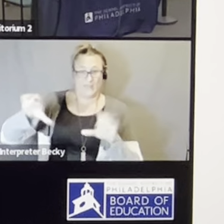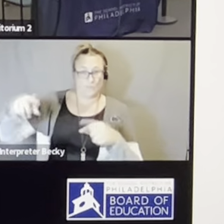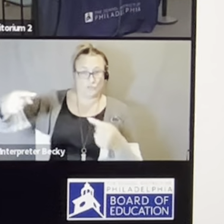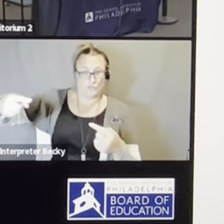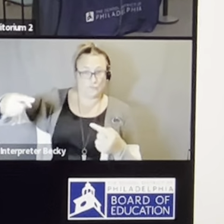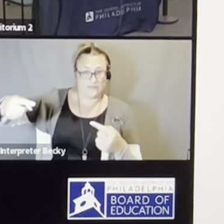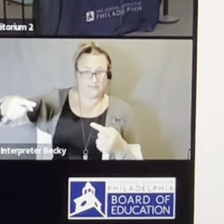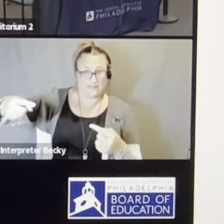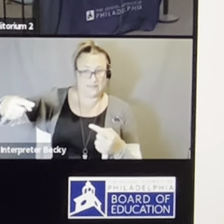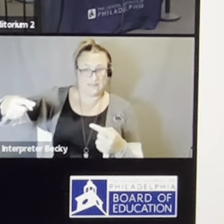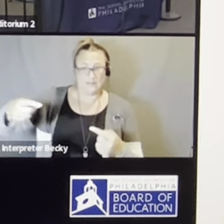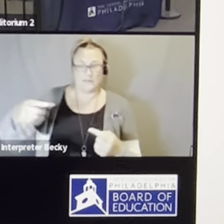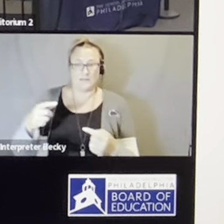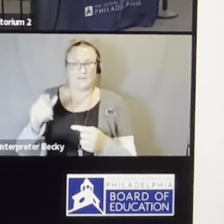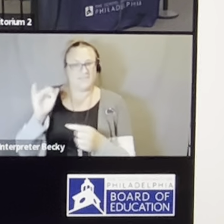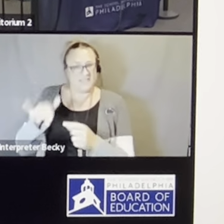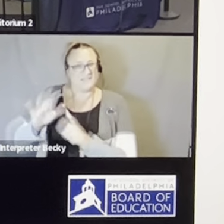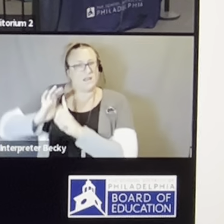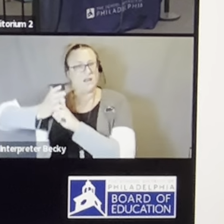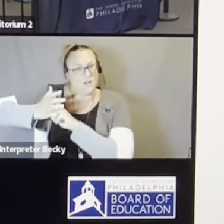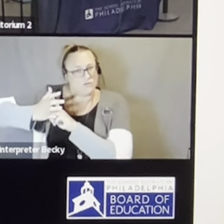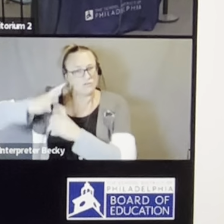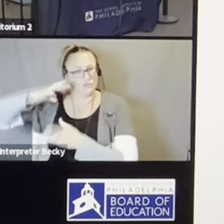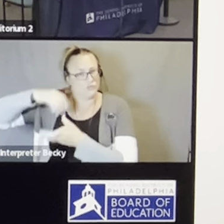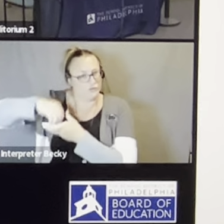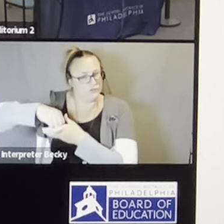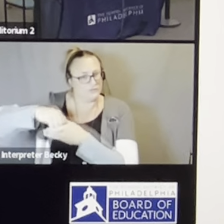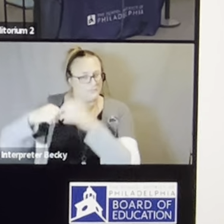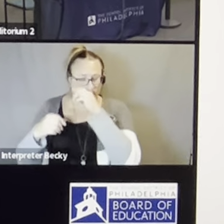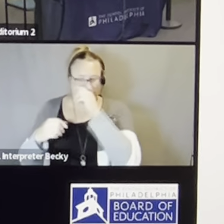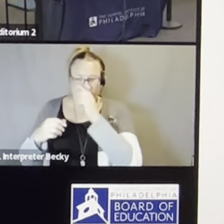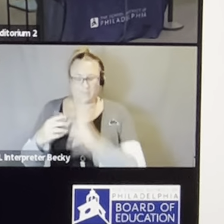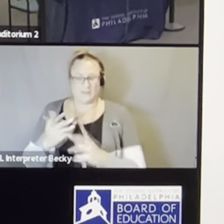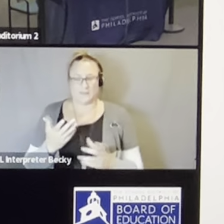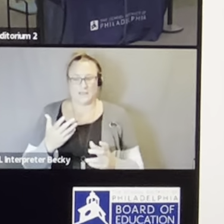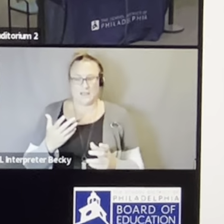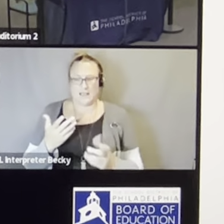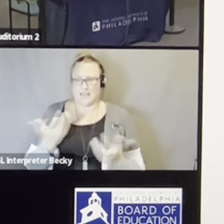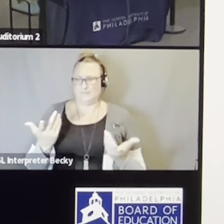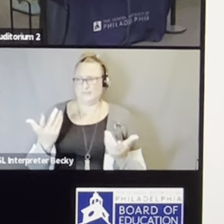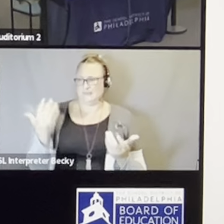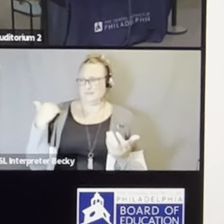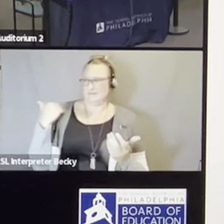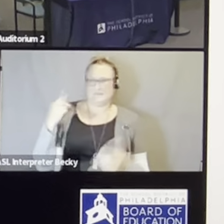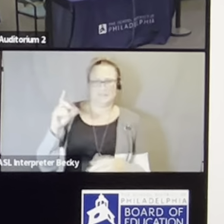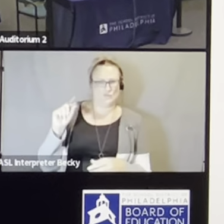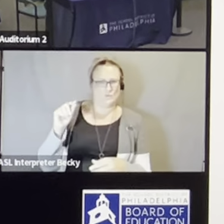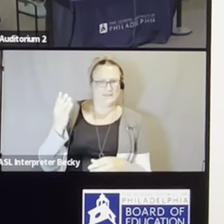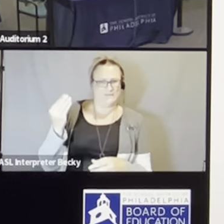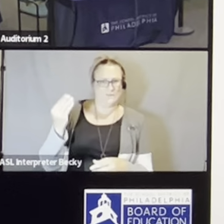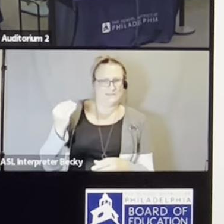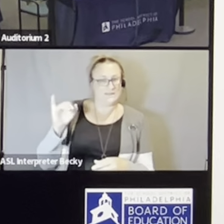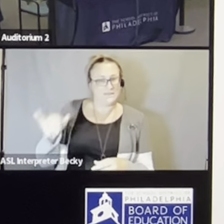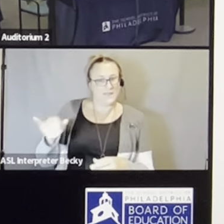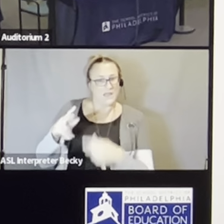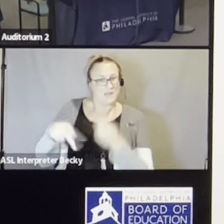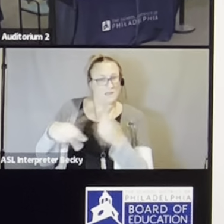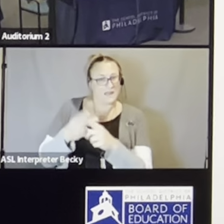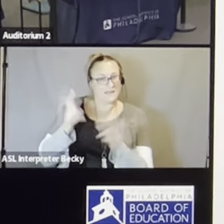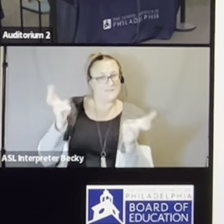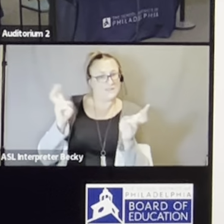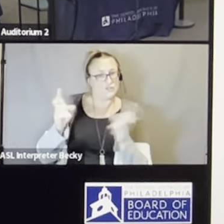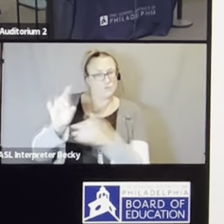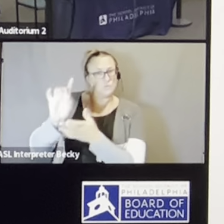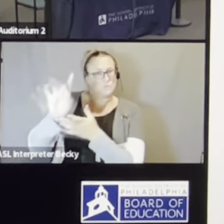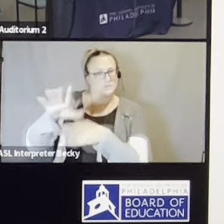culture, because this was in 2014, issues of this type were cited,